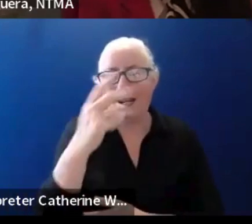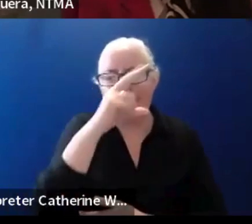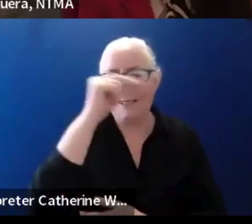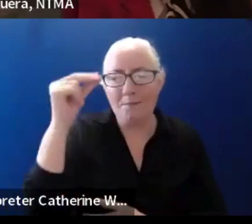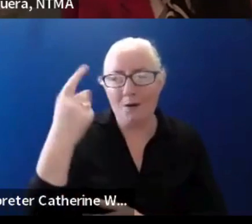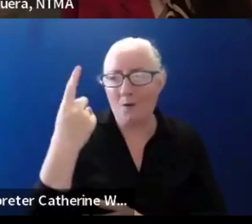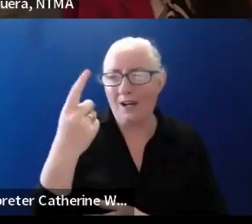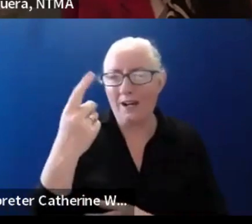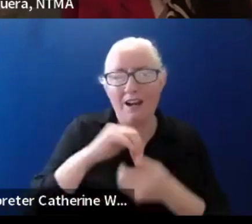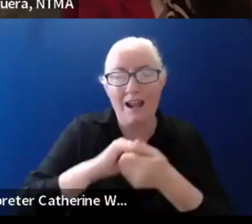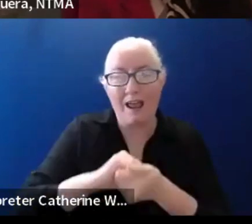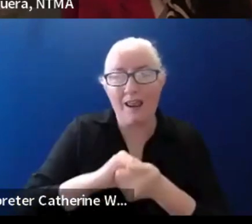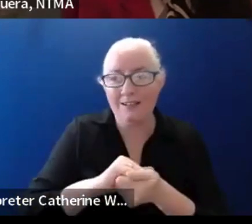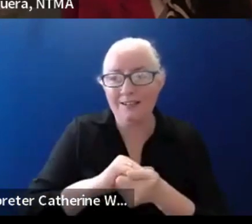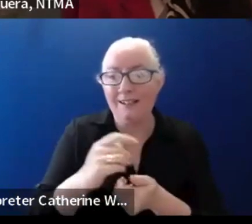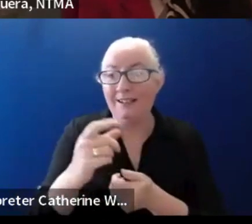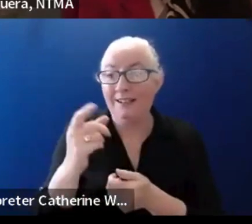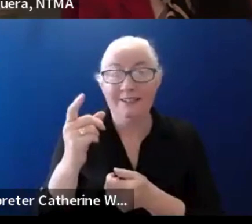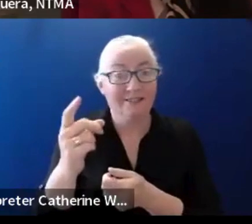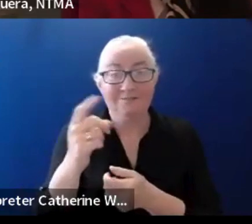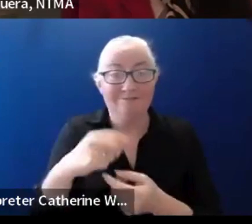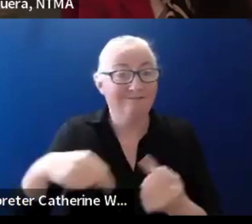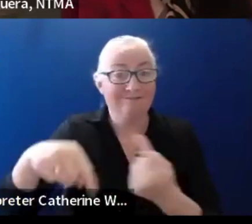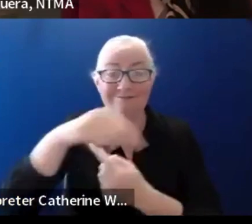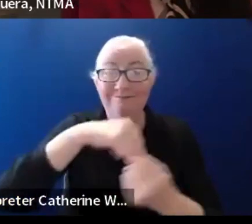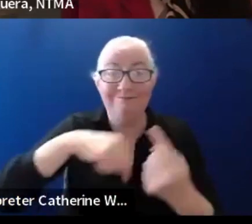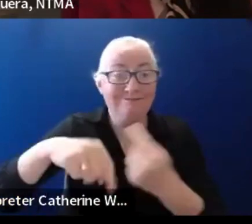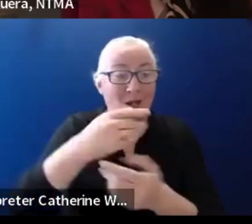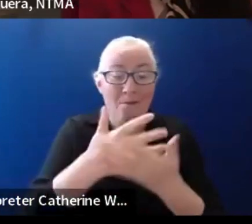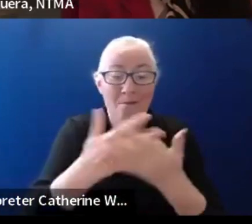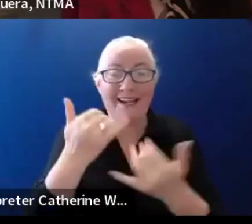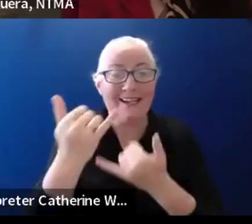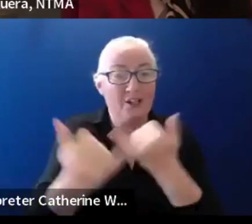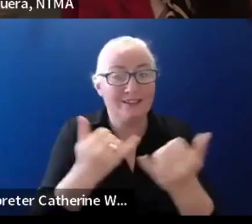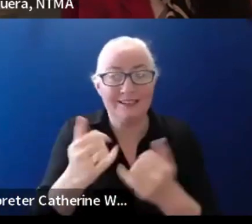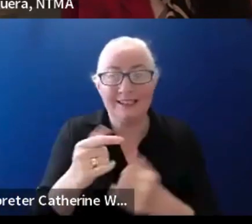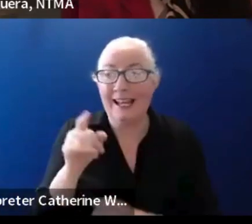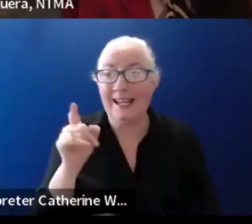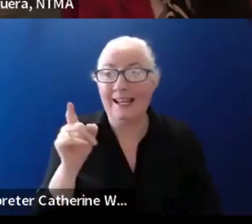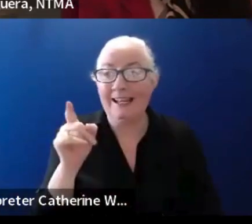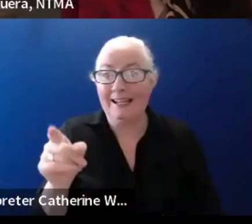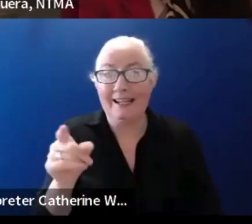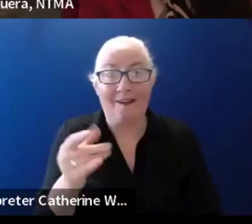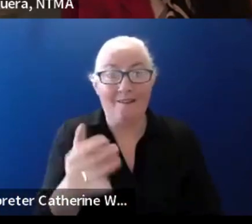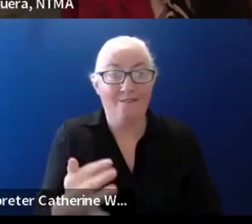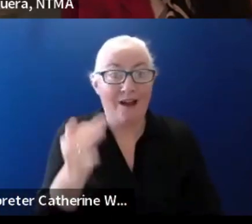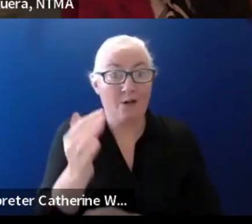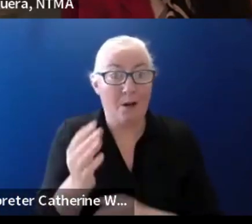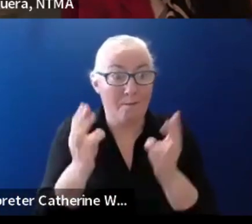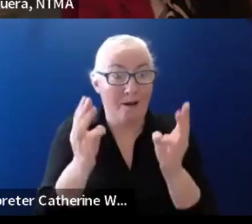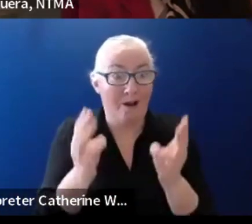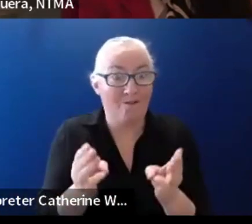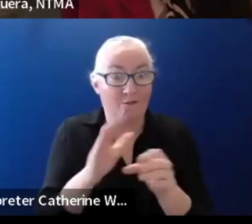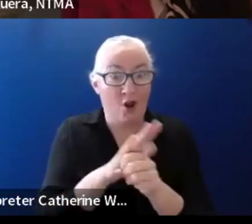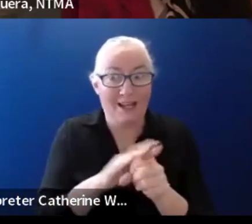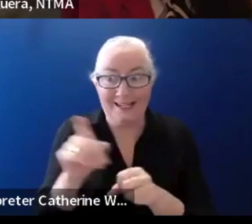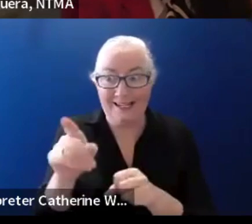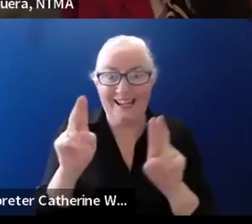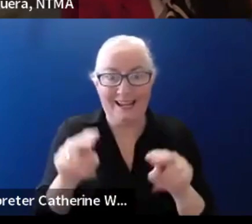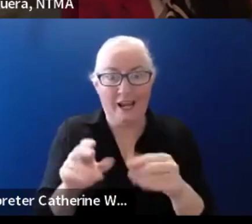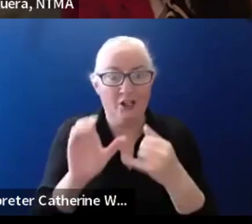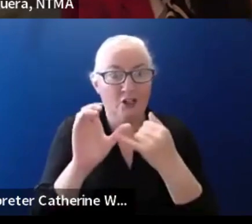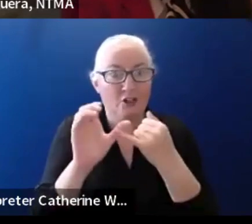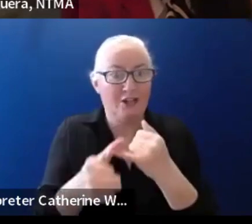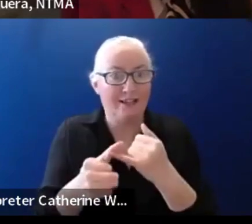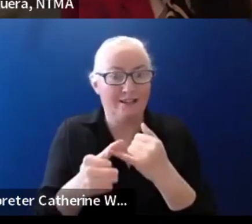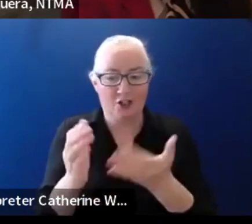who had fled Iran many, many years ago. And he found it so powerful and moving for him that he was able to share his